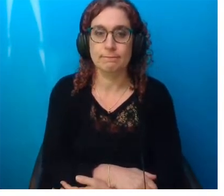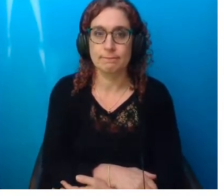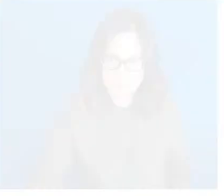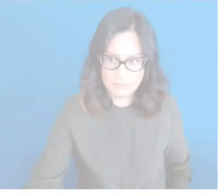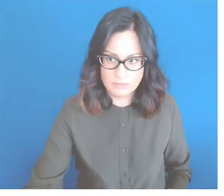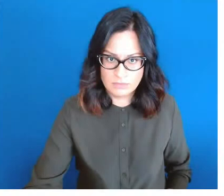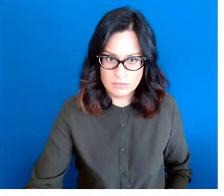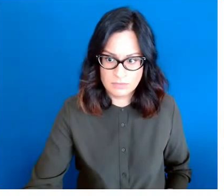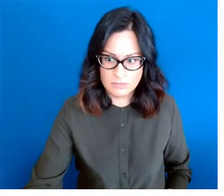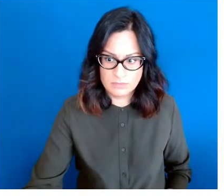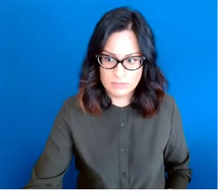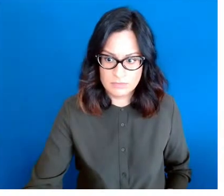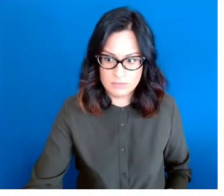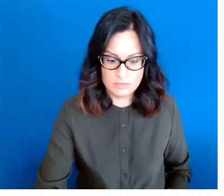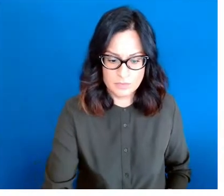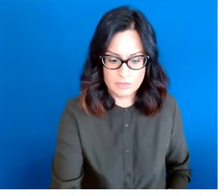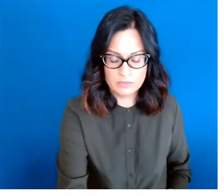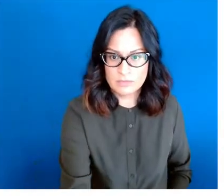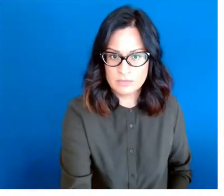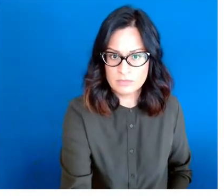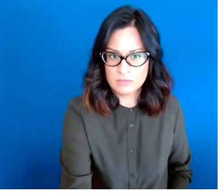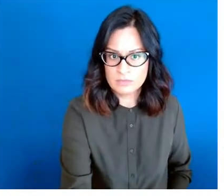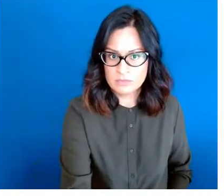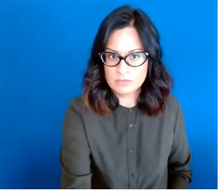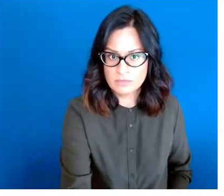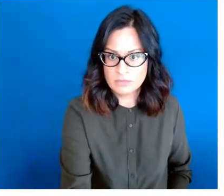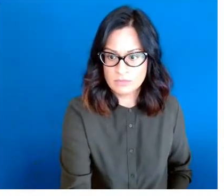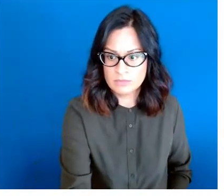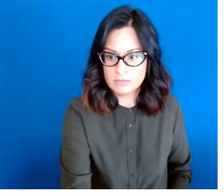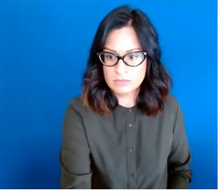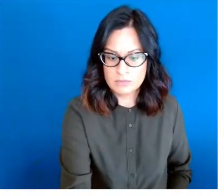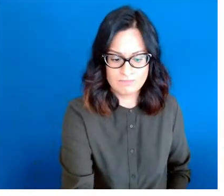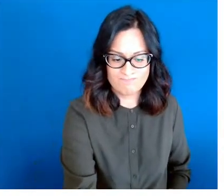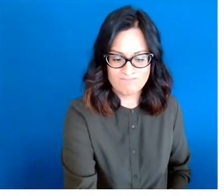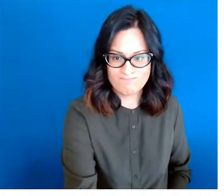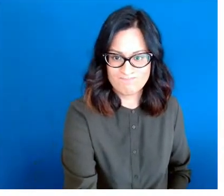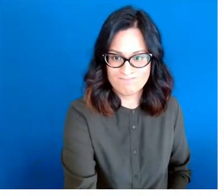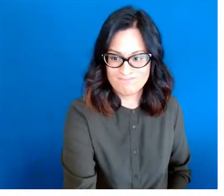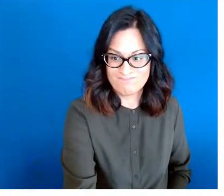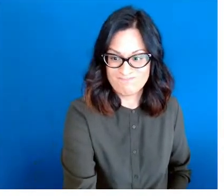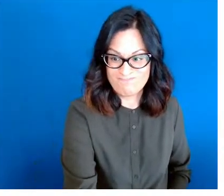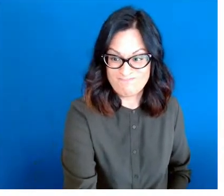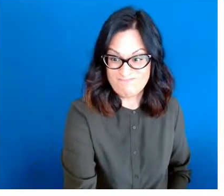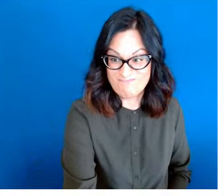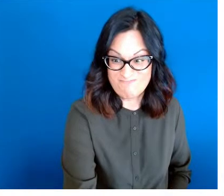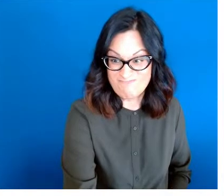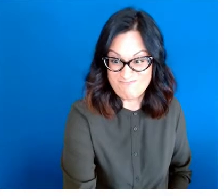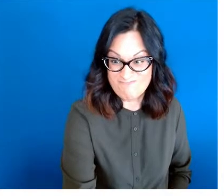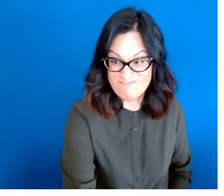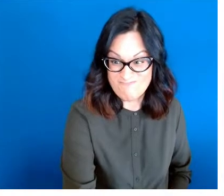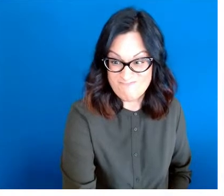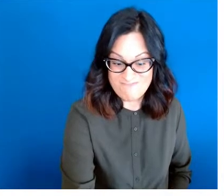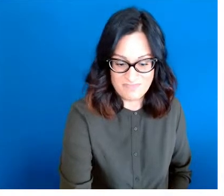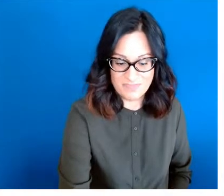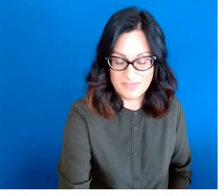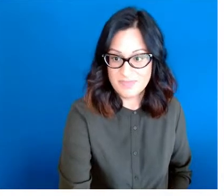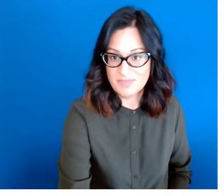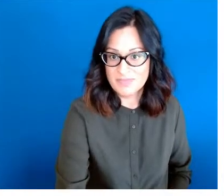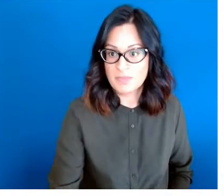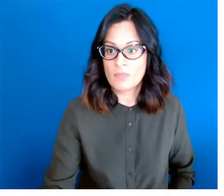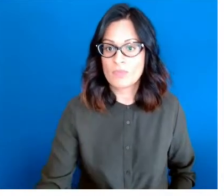interventions that you may want to try in adults who primarily have massive watery